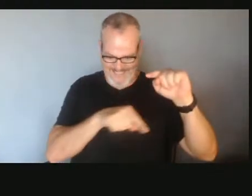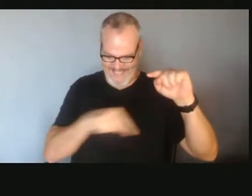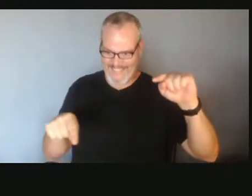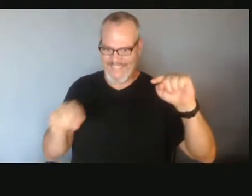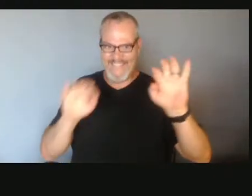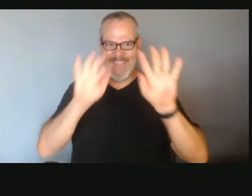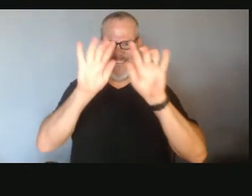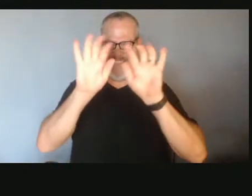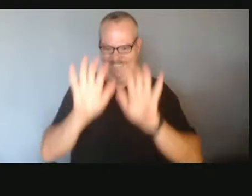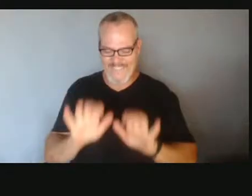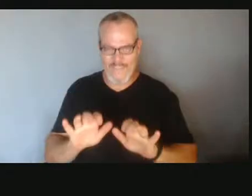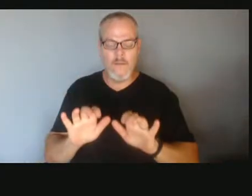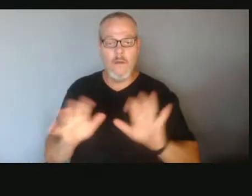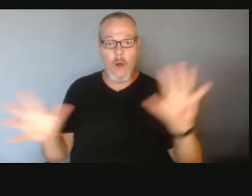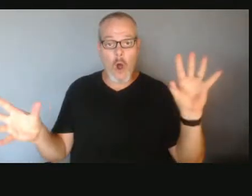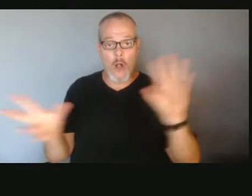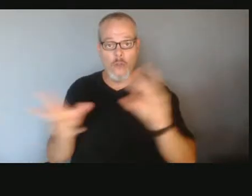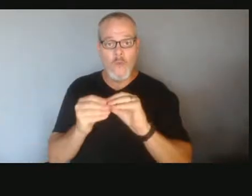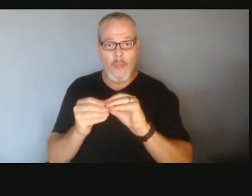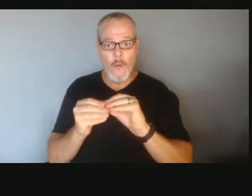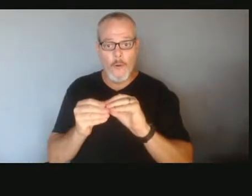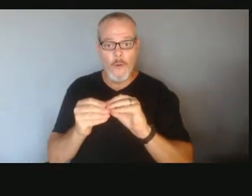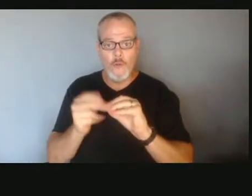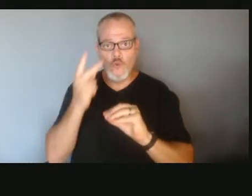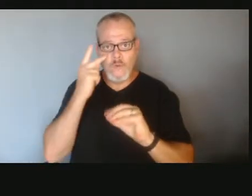Over time, there's a clear increase